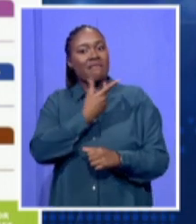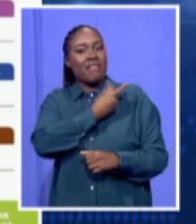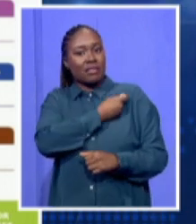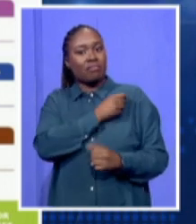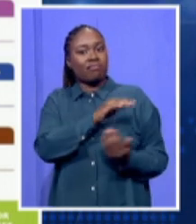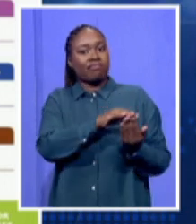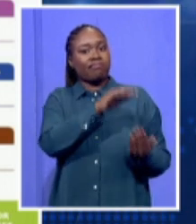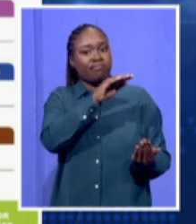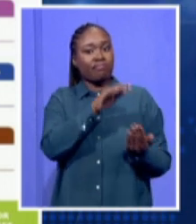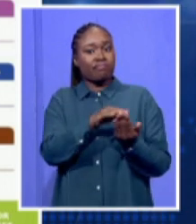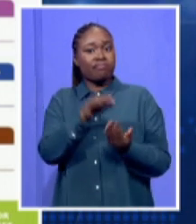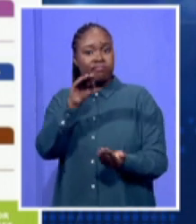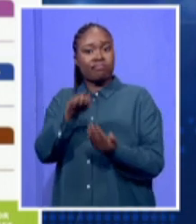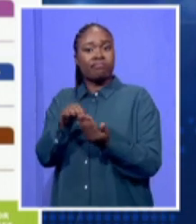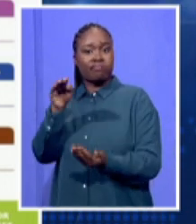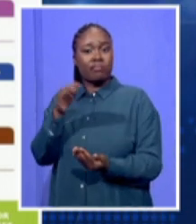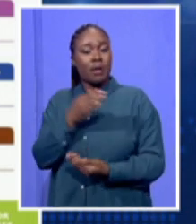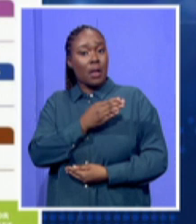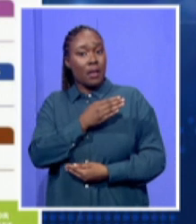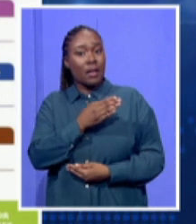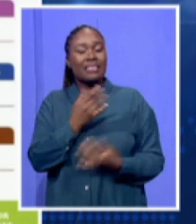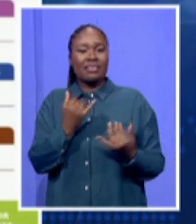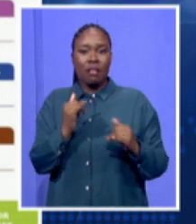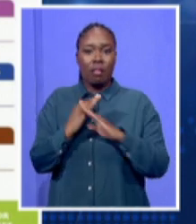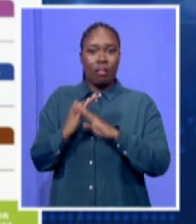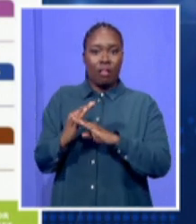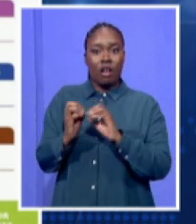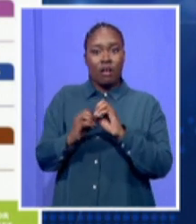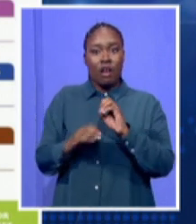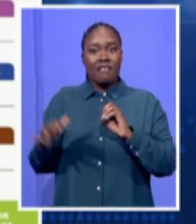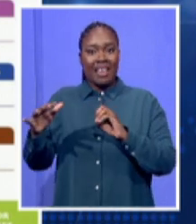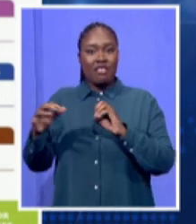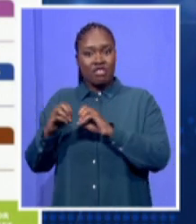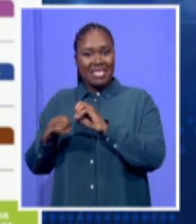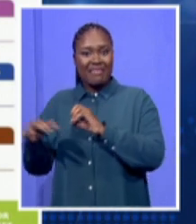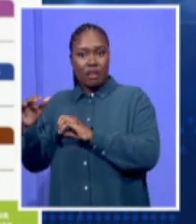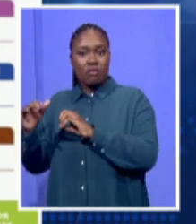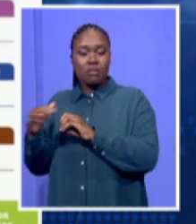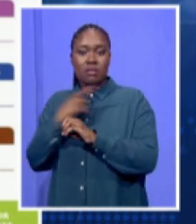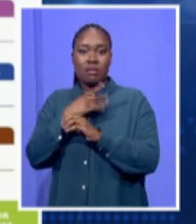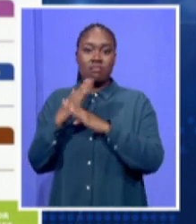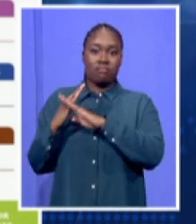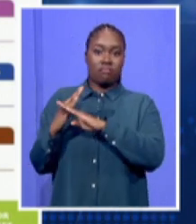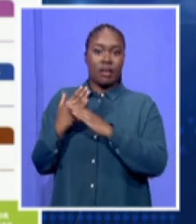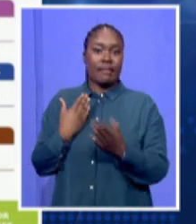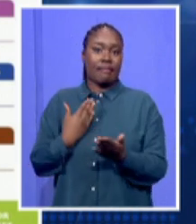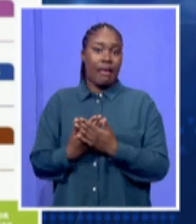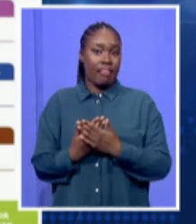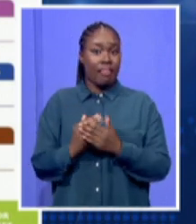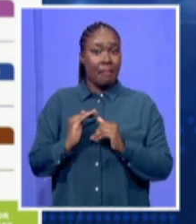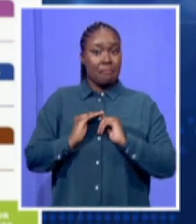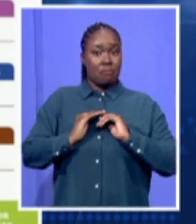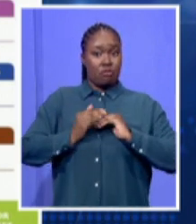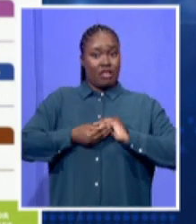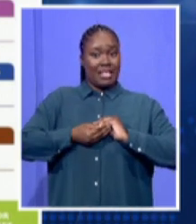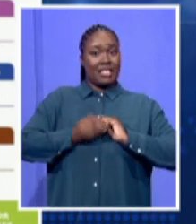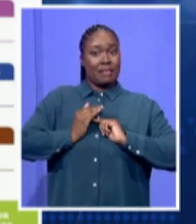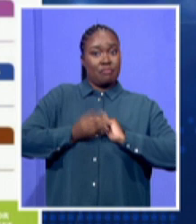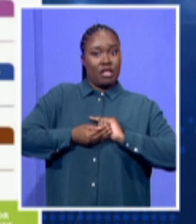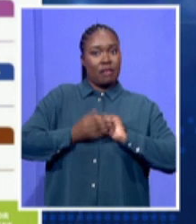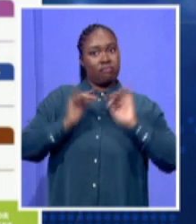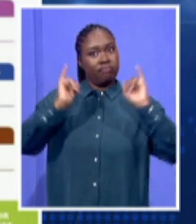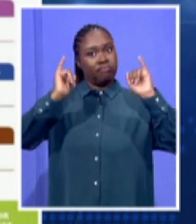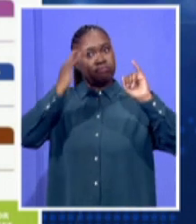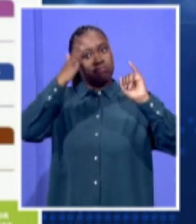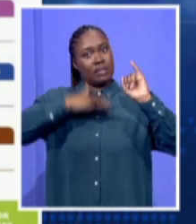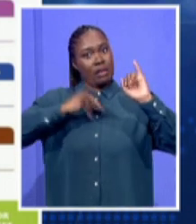Those vaccines are both still effective against the variants that we are seeing now, at least for protection, good protection against severe